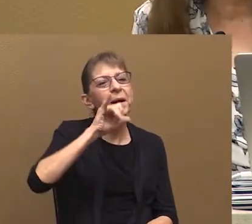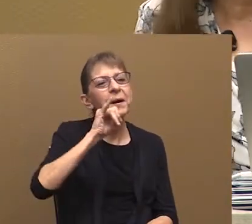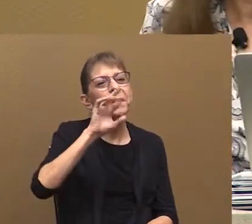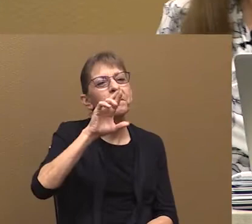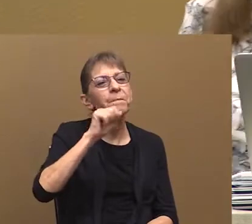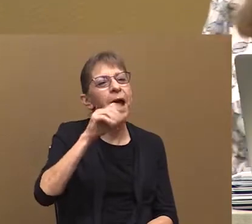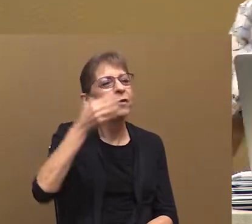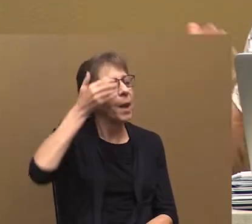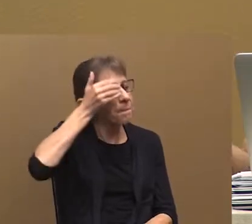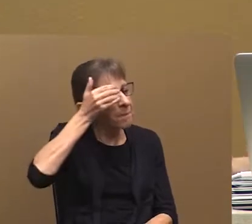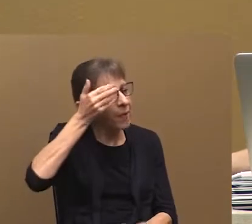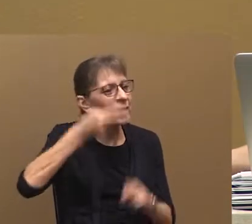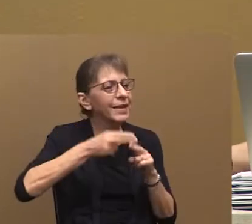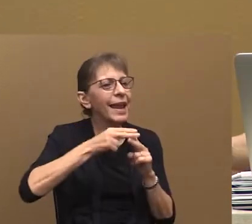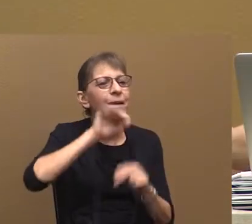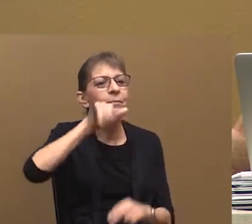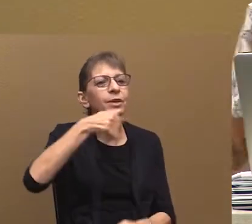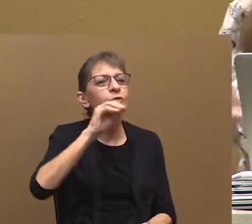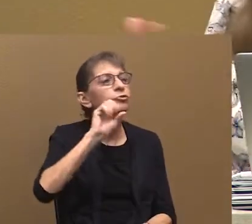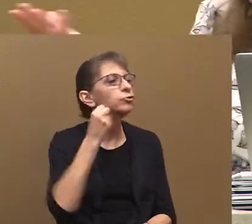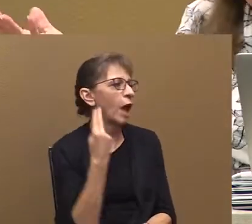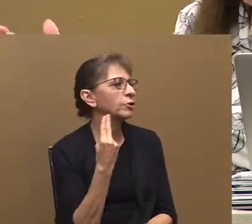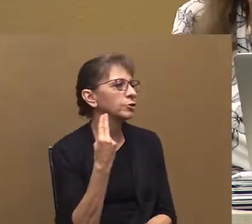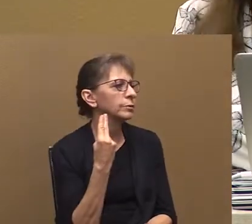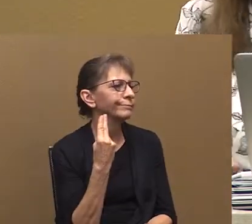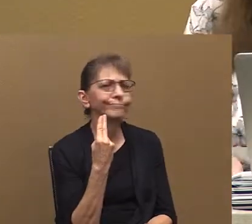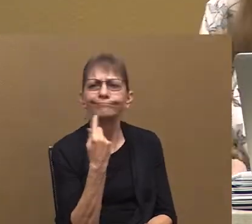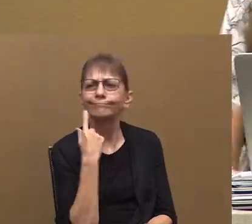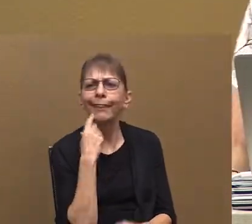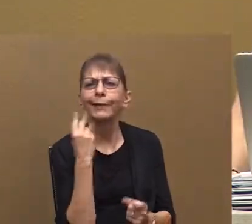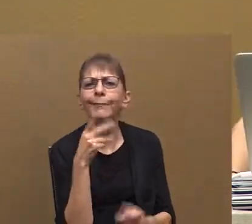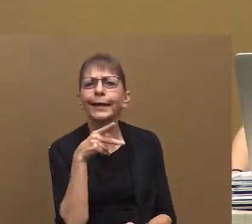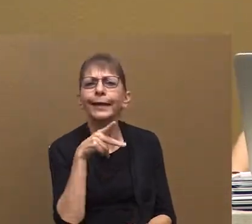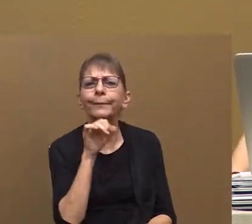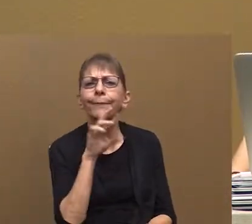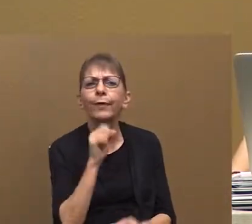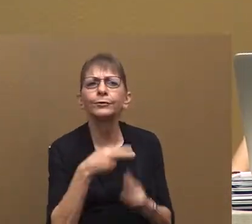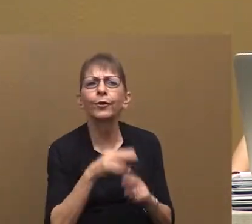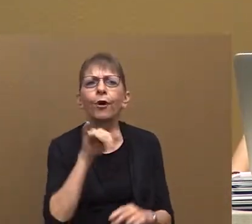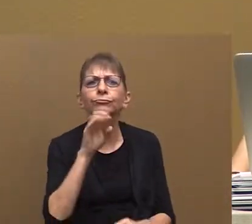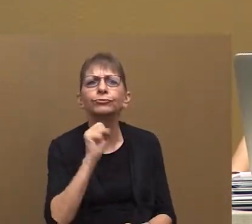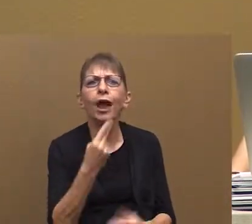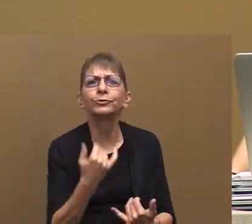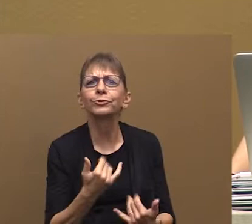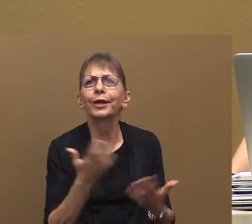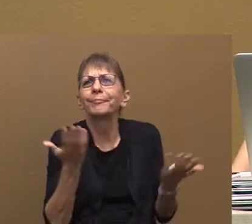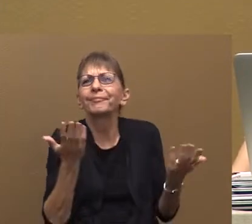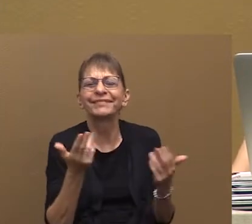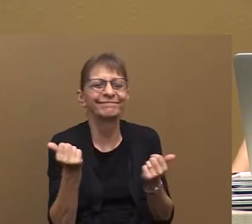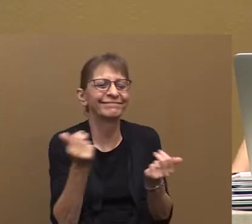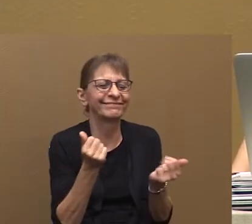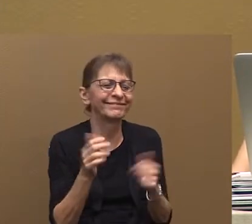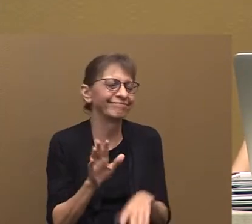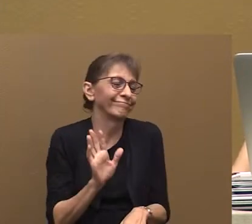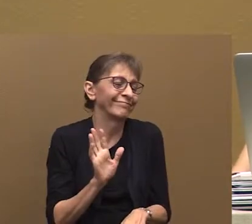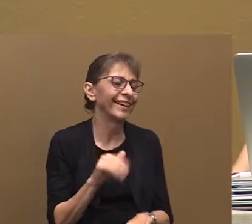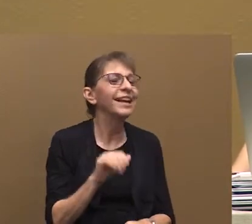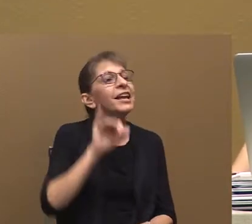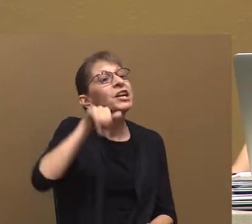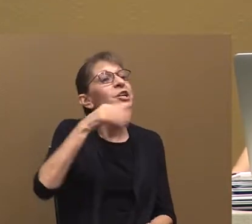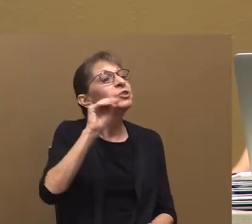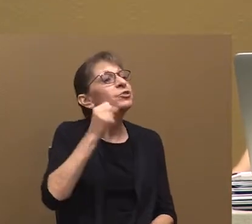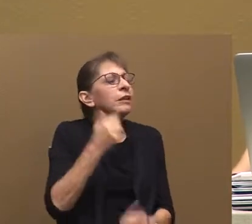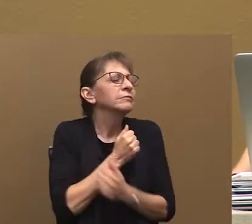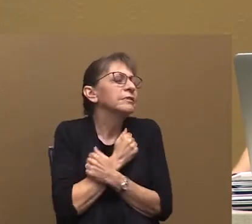pirate named Josh, which I think a lot of pirates are named Josh these days. And